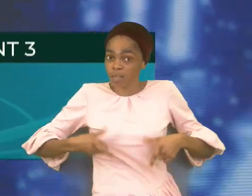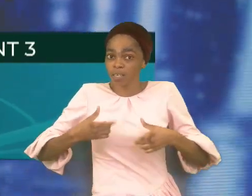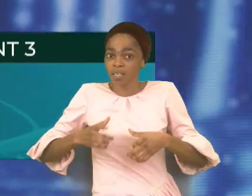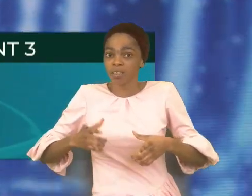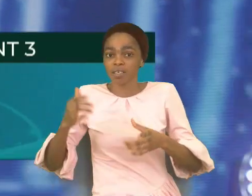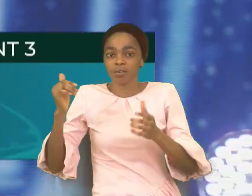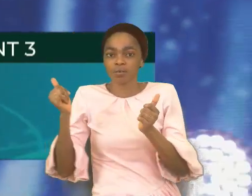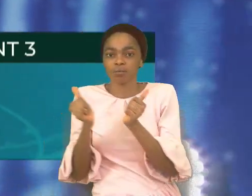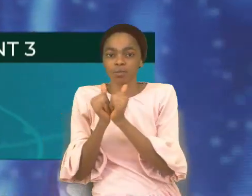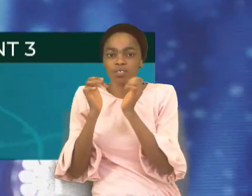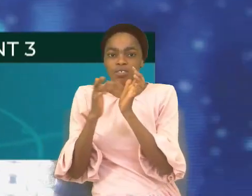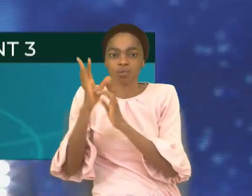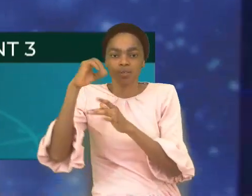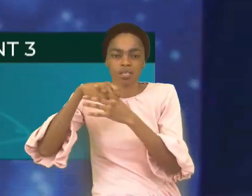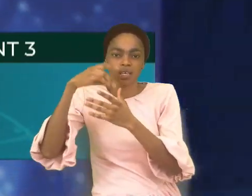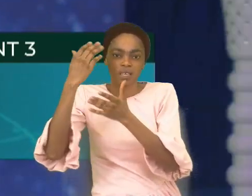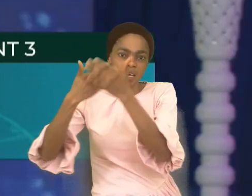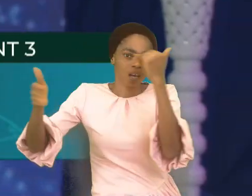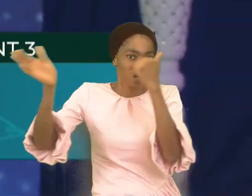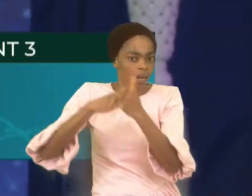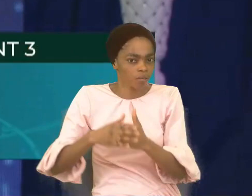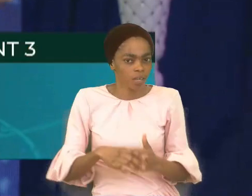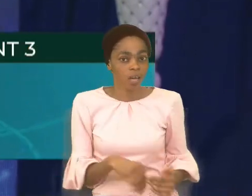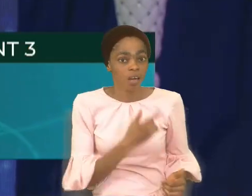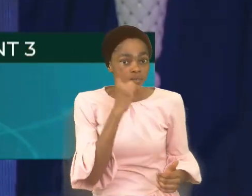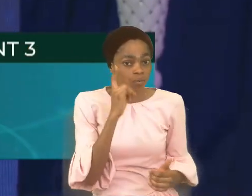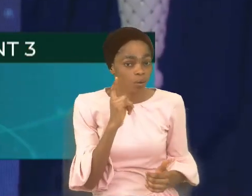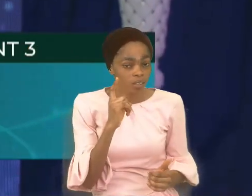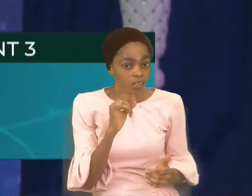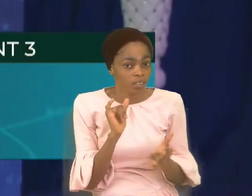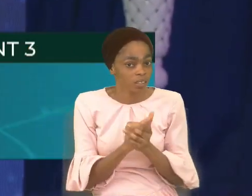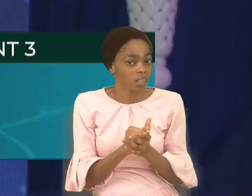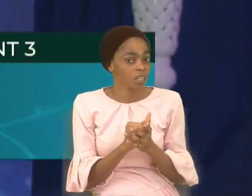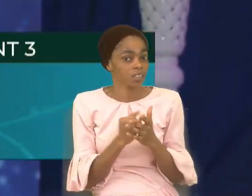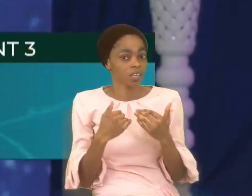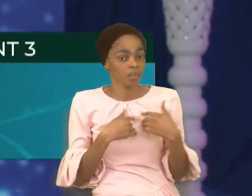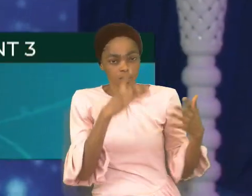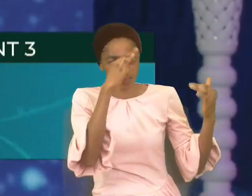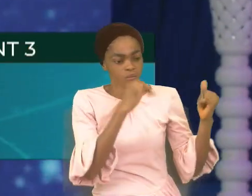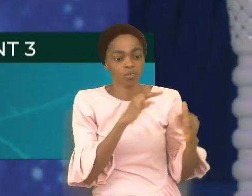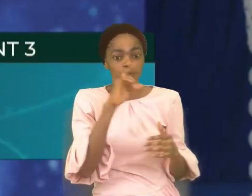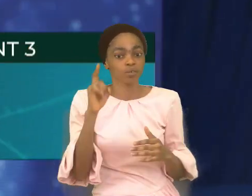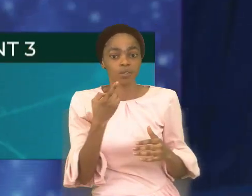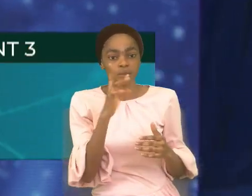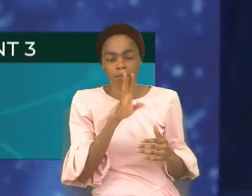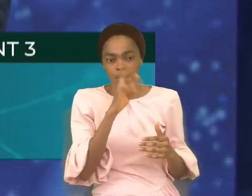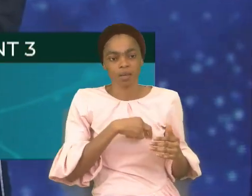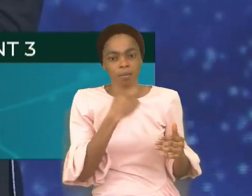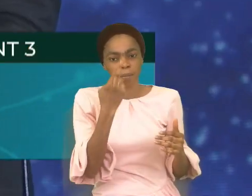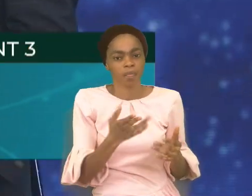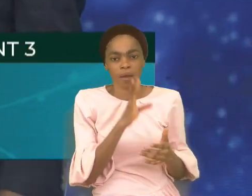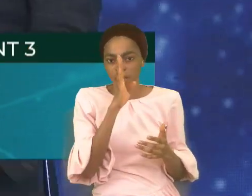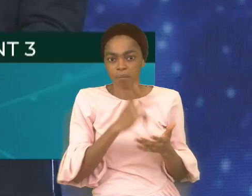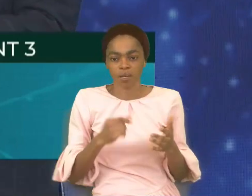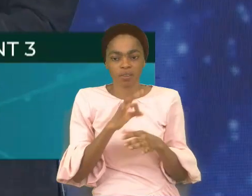being religious here and call part of the church here religious here, and everyone that